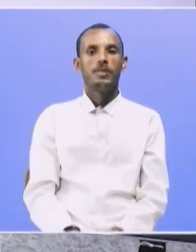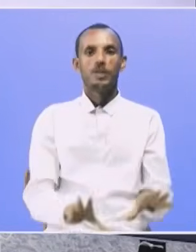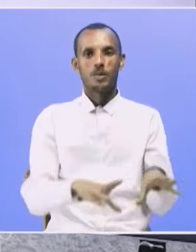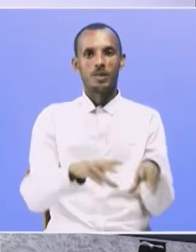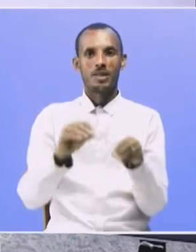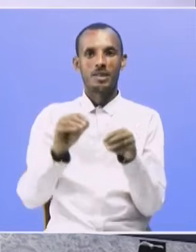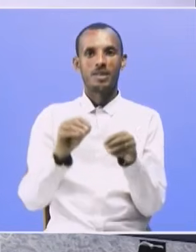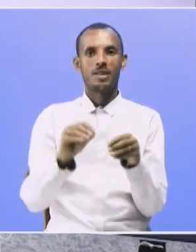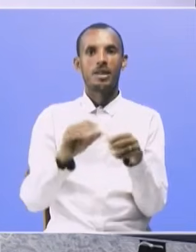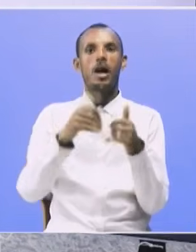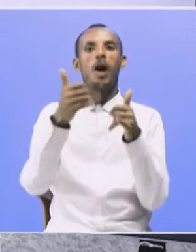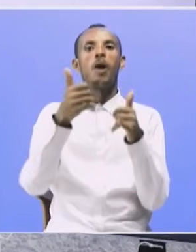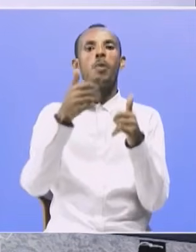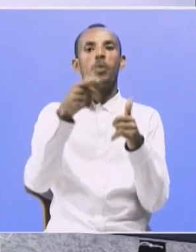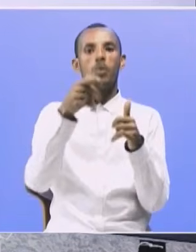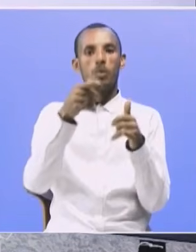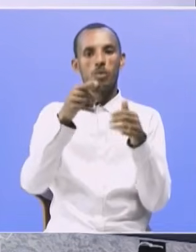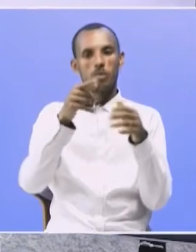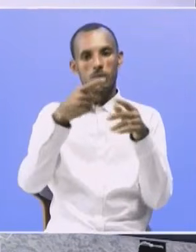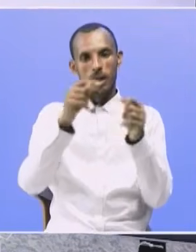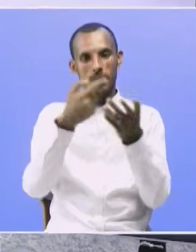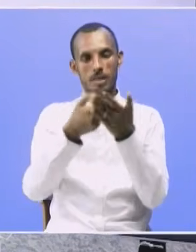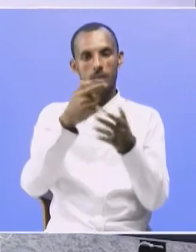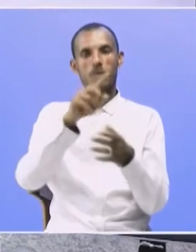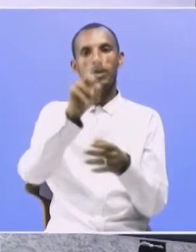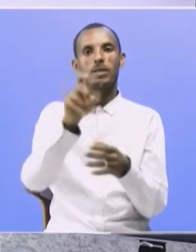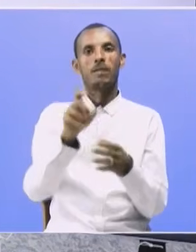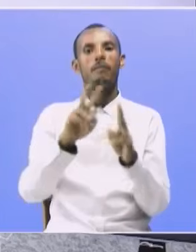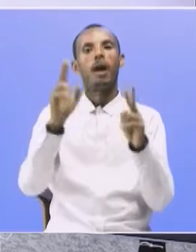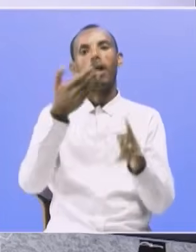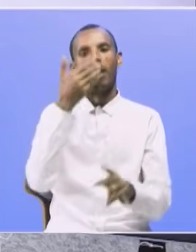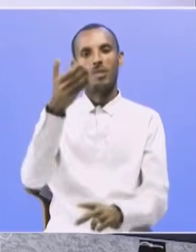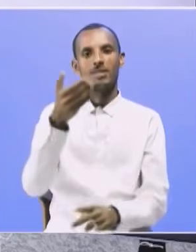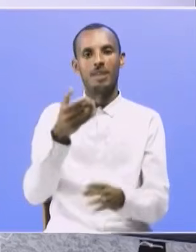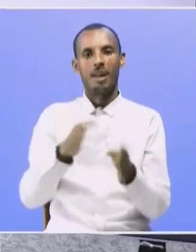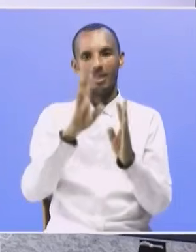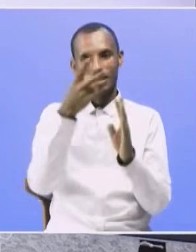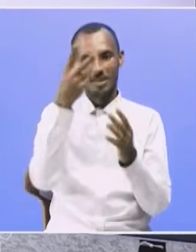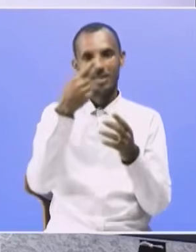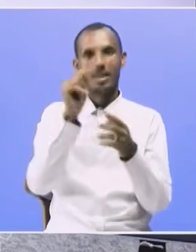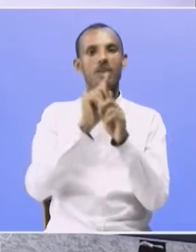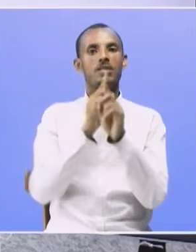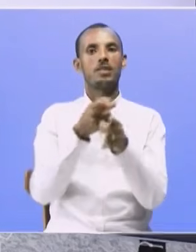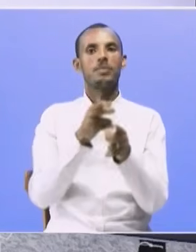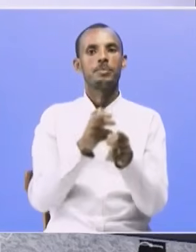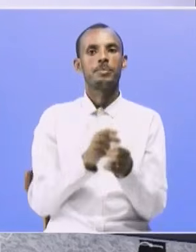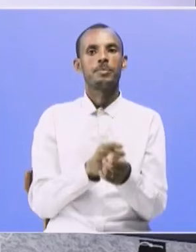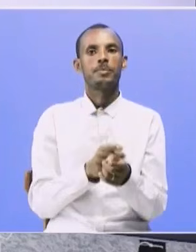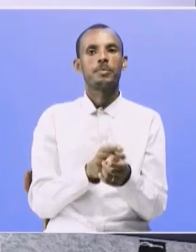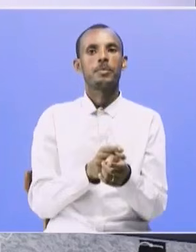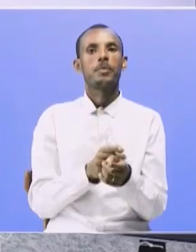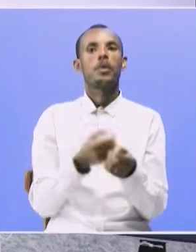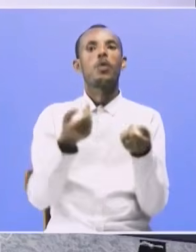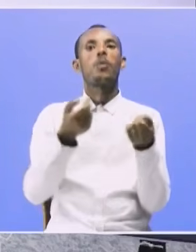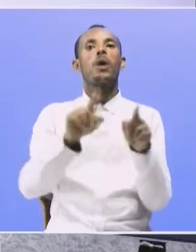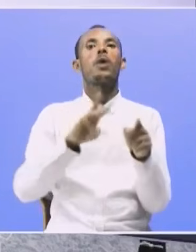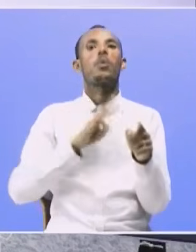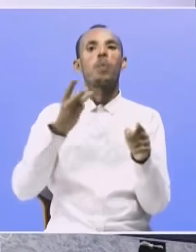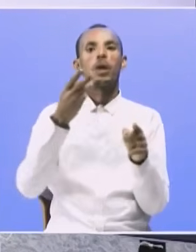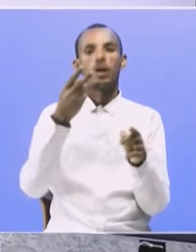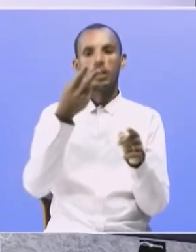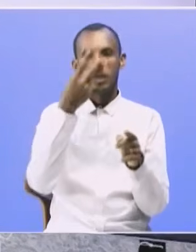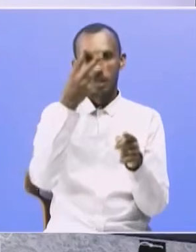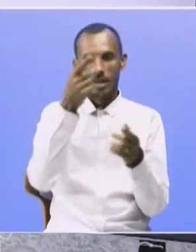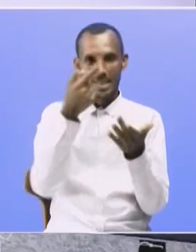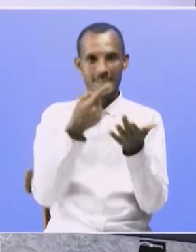Students, have you tried the question? Very nice. Let's see the answer. When we see this